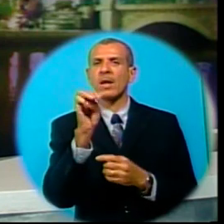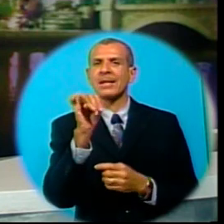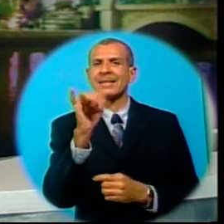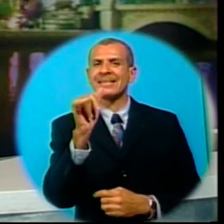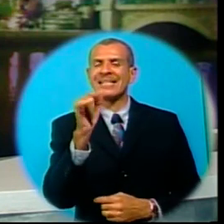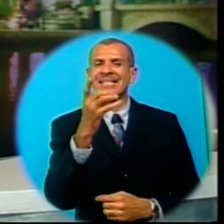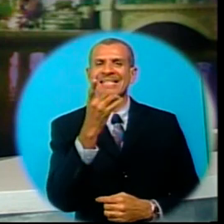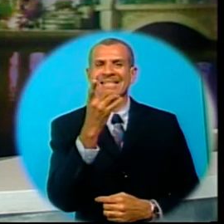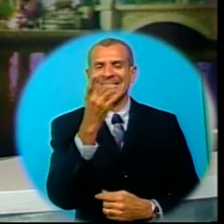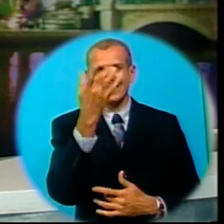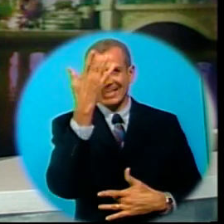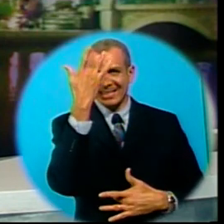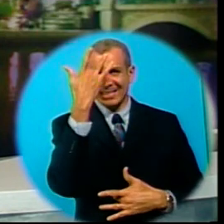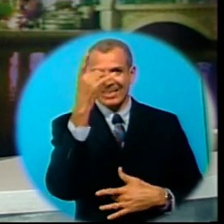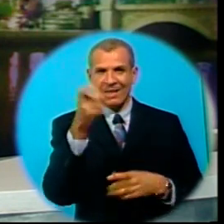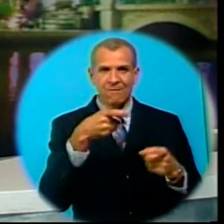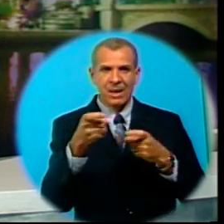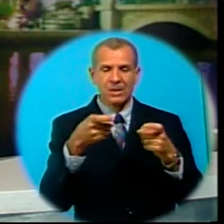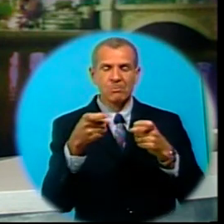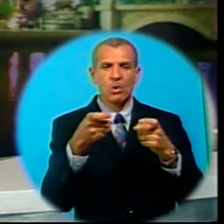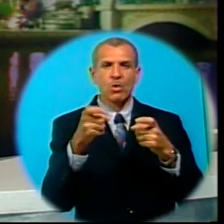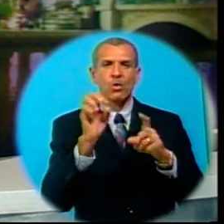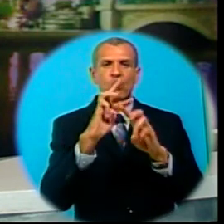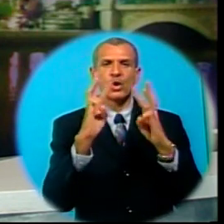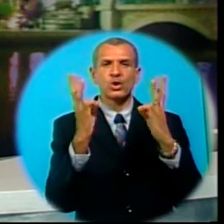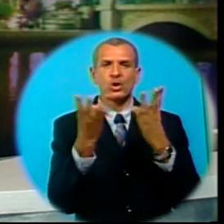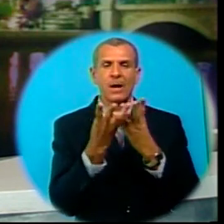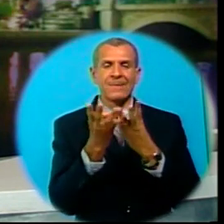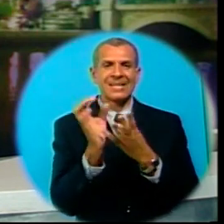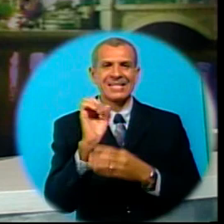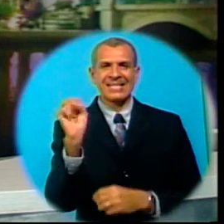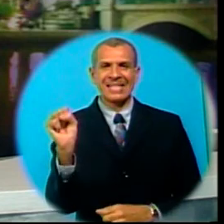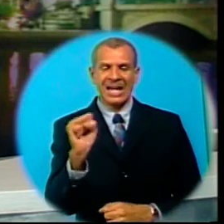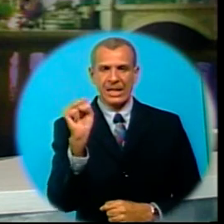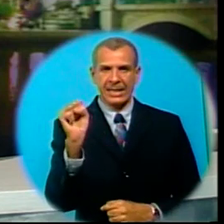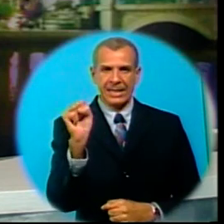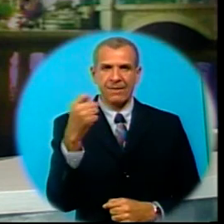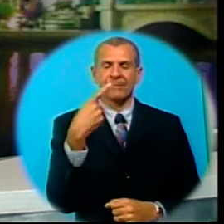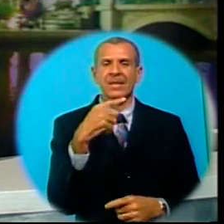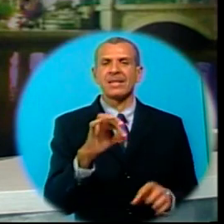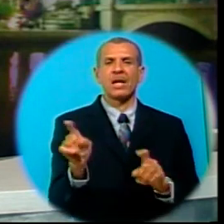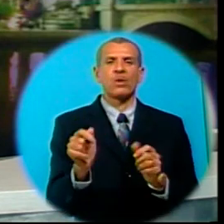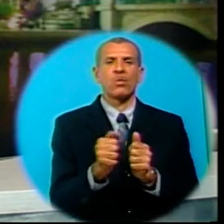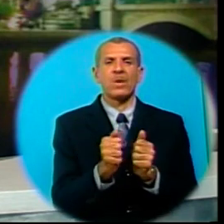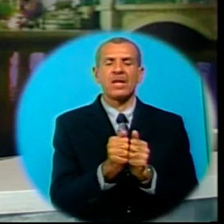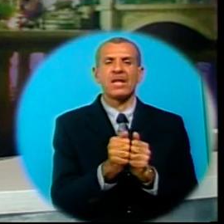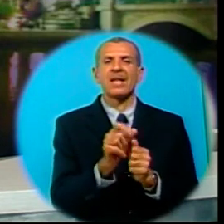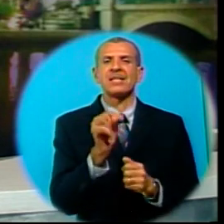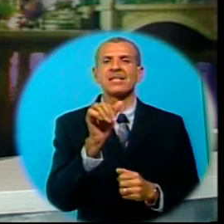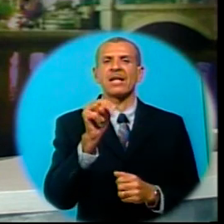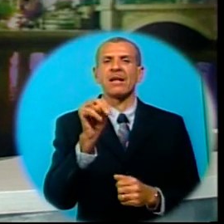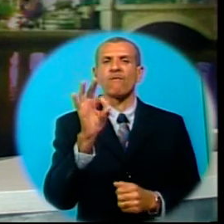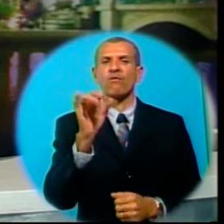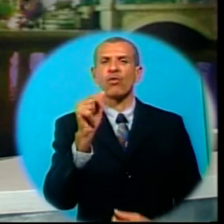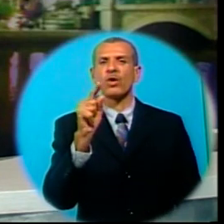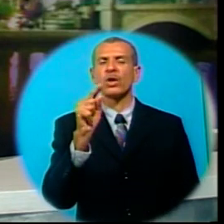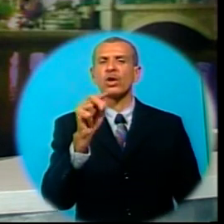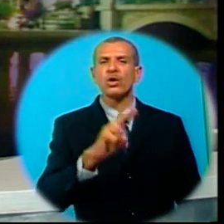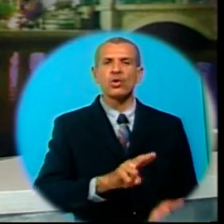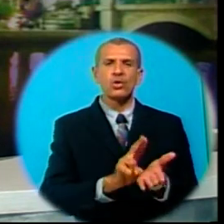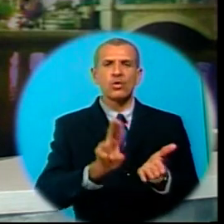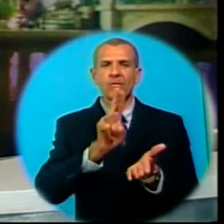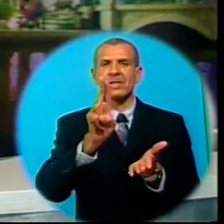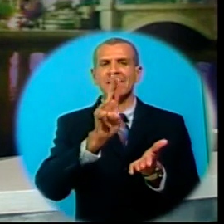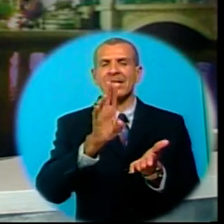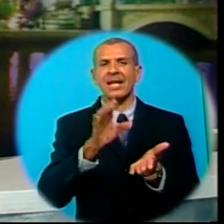disease self-management workshop, which begins this Saturday. It's being done in conjunction with Stanford University in California